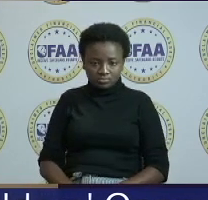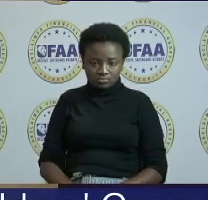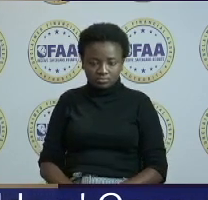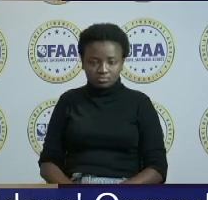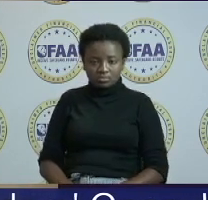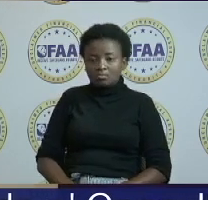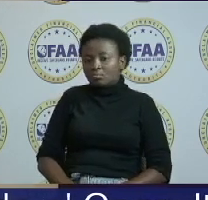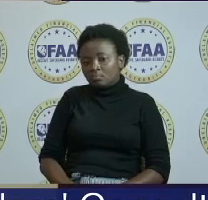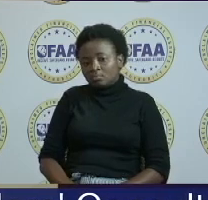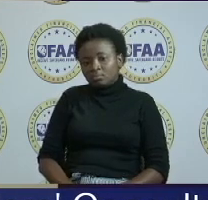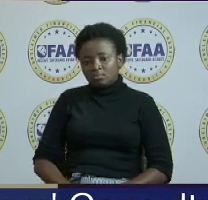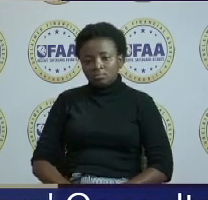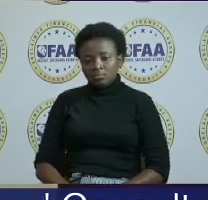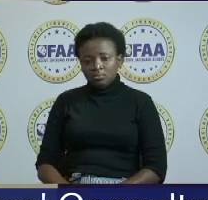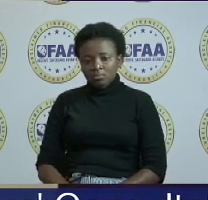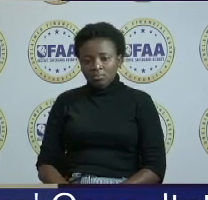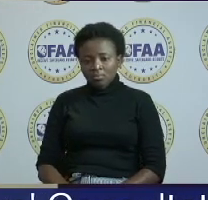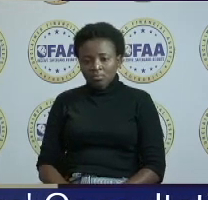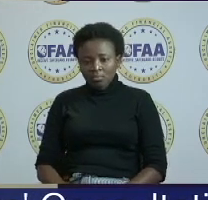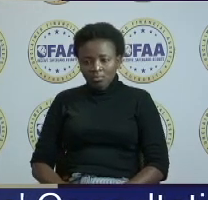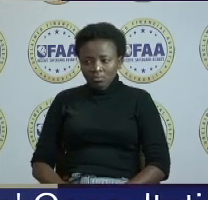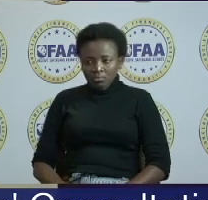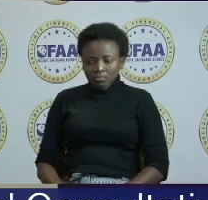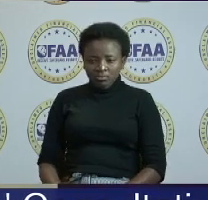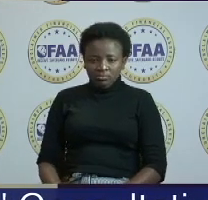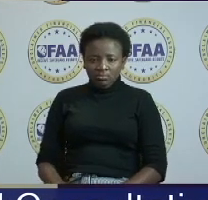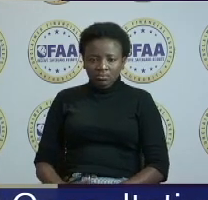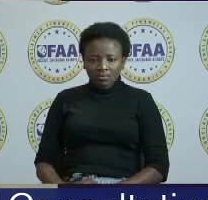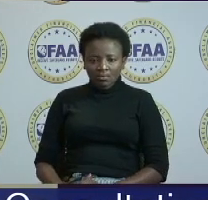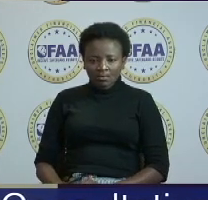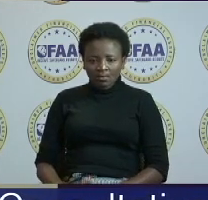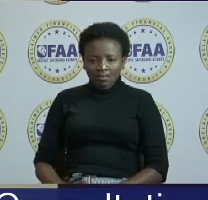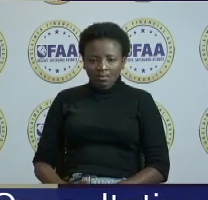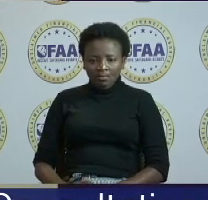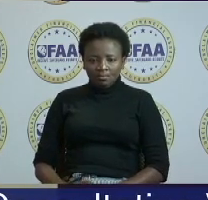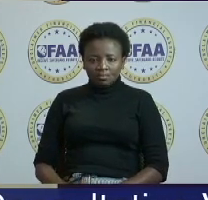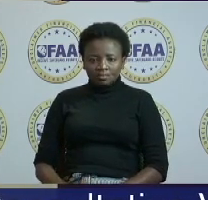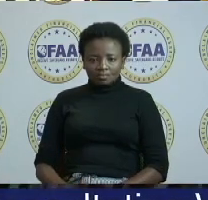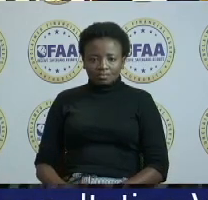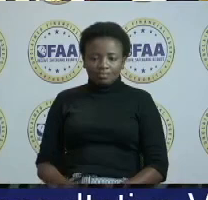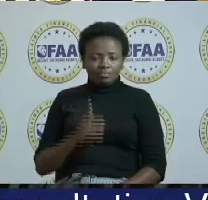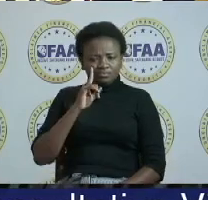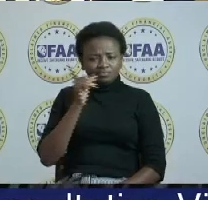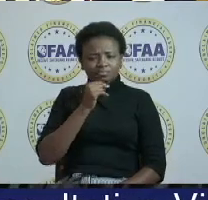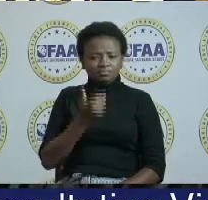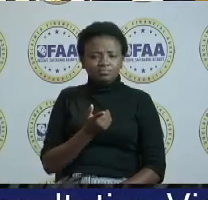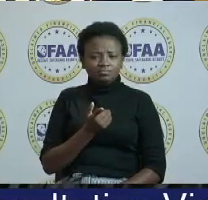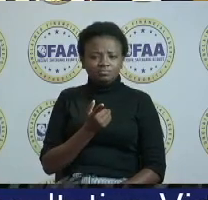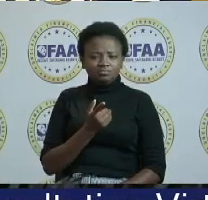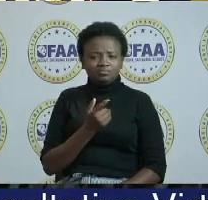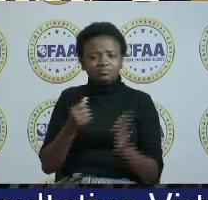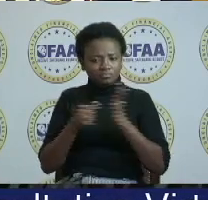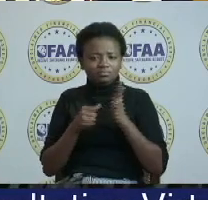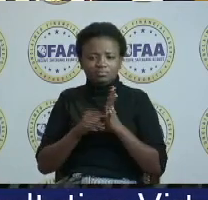33%, 37%, and 30%. So yes, to you, Beatrice, maybe just to contribute in regards to the elephant in the room. You see how big it is, I'm sure,